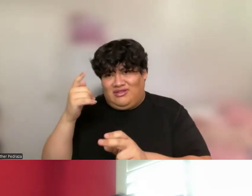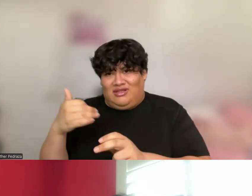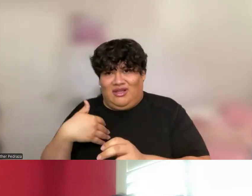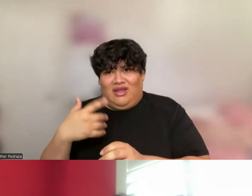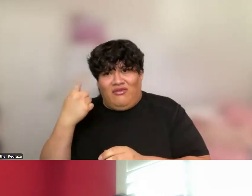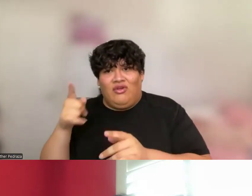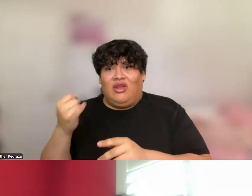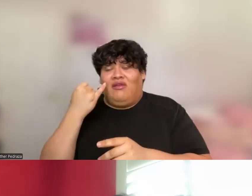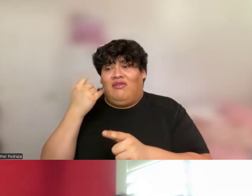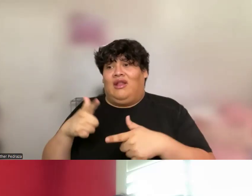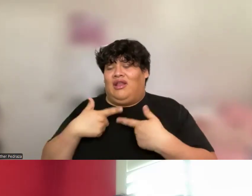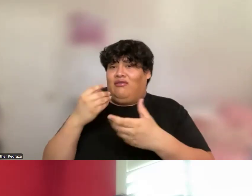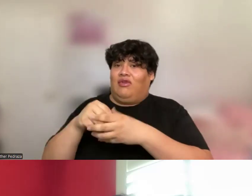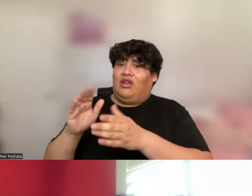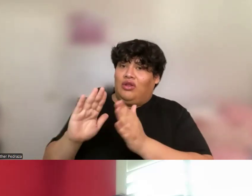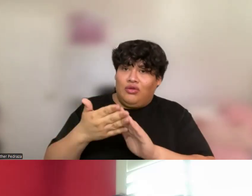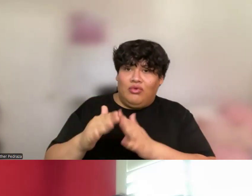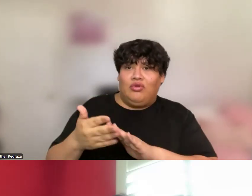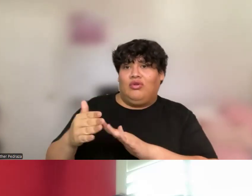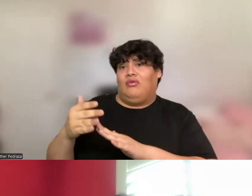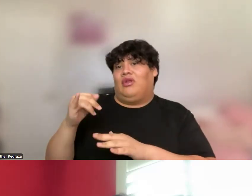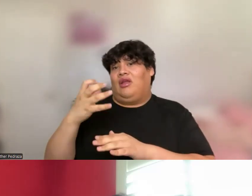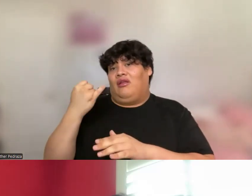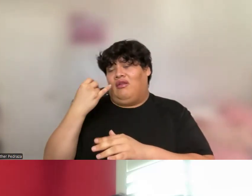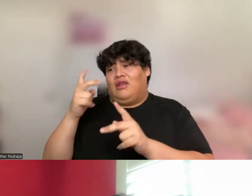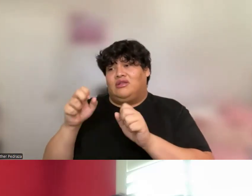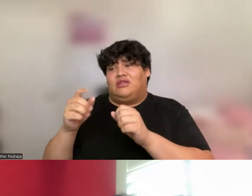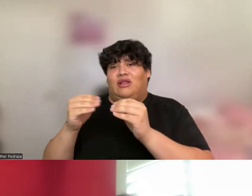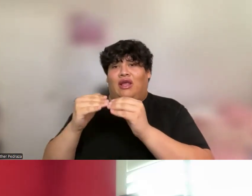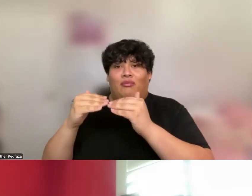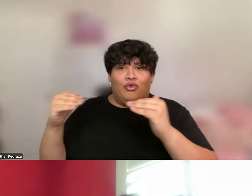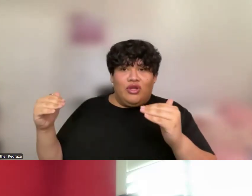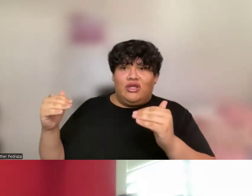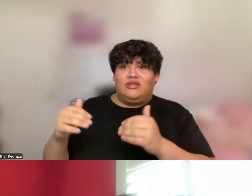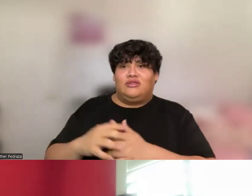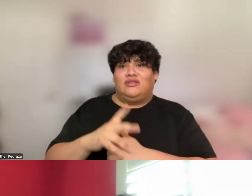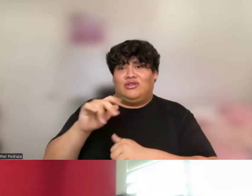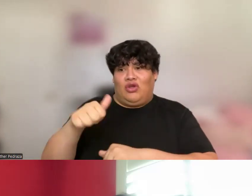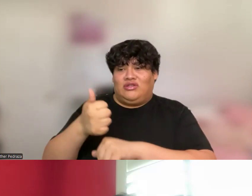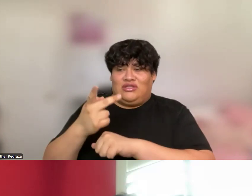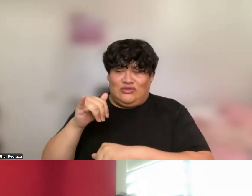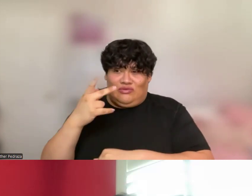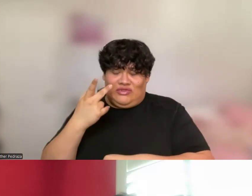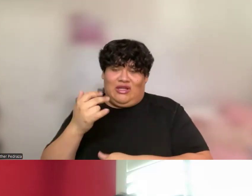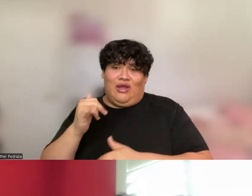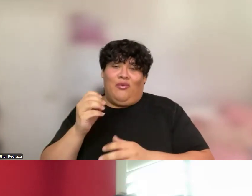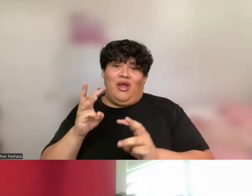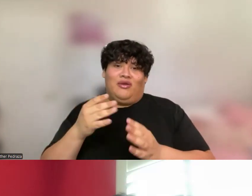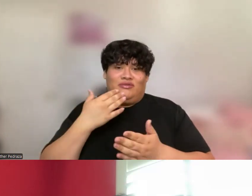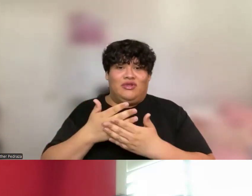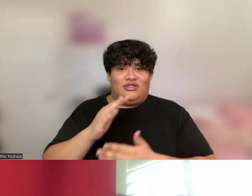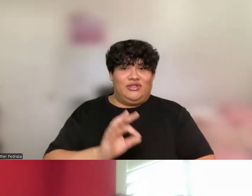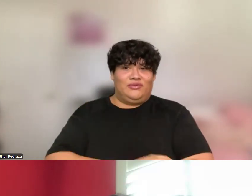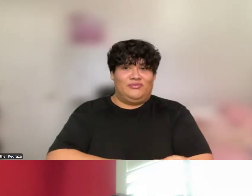have if they were living in the community, and see the ombudsman be that bridge and the entity to do that. So yeah, thank you, Bertha. Thanks for bringing that